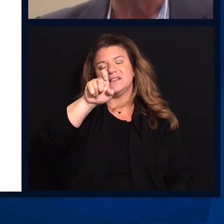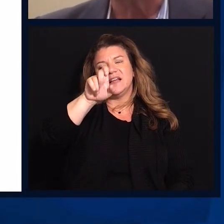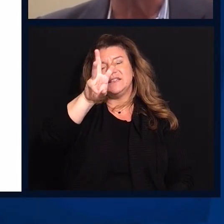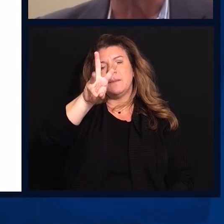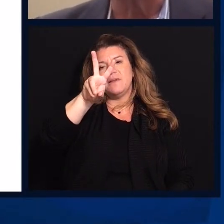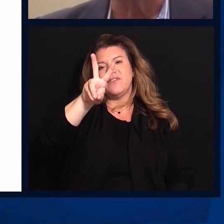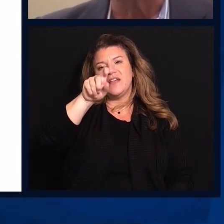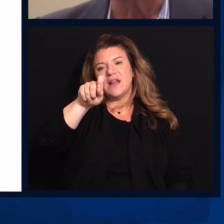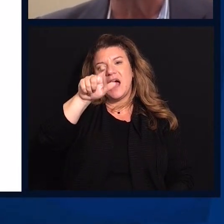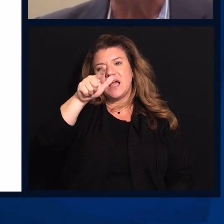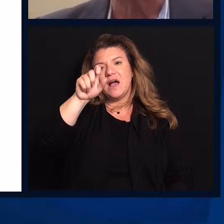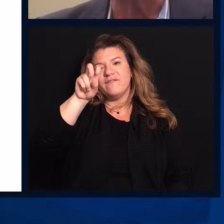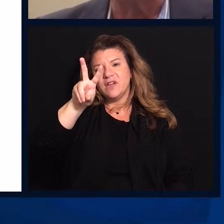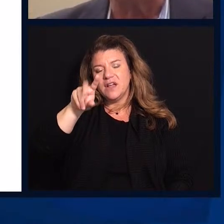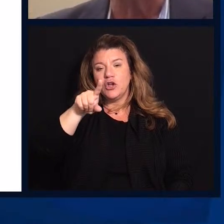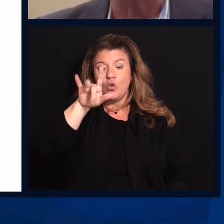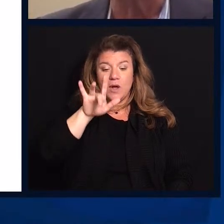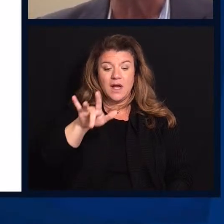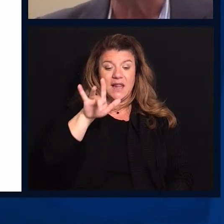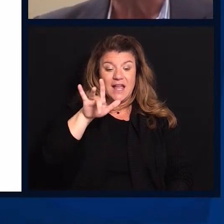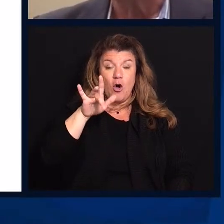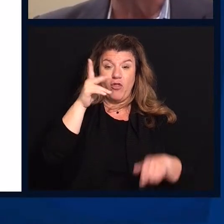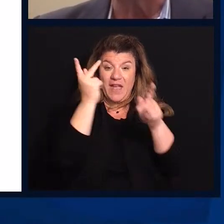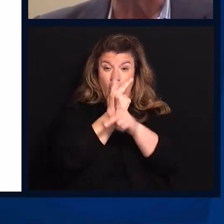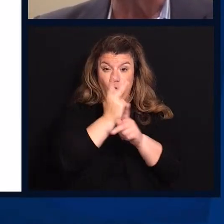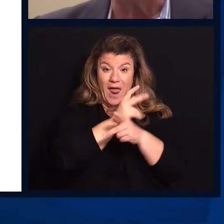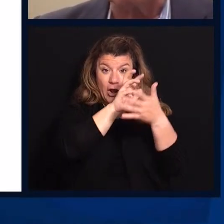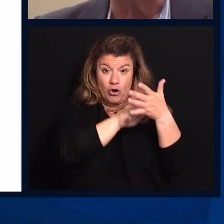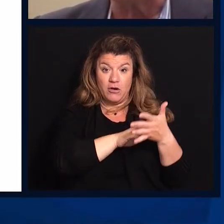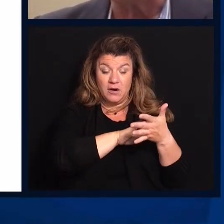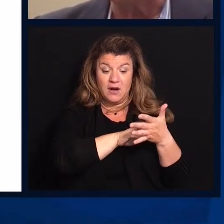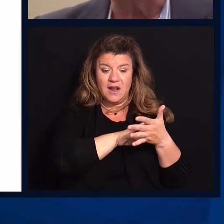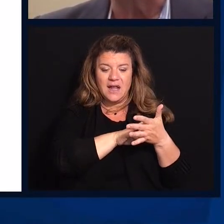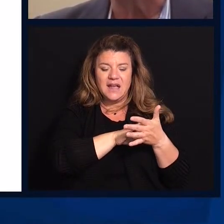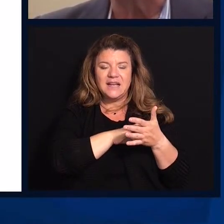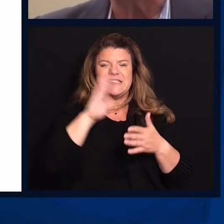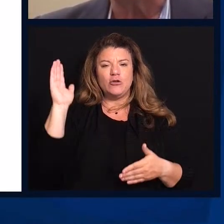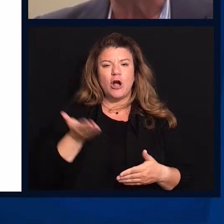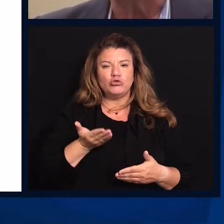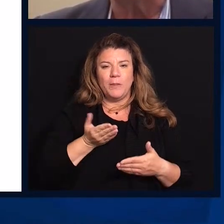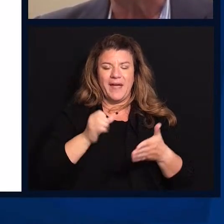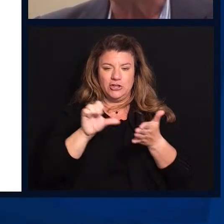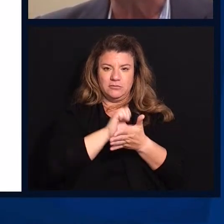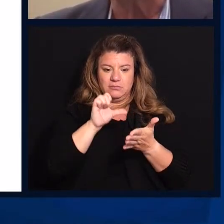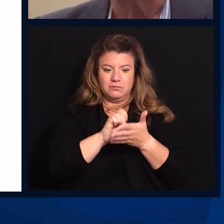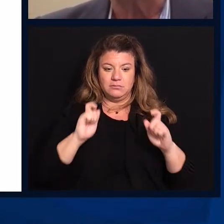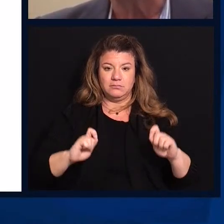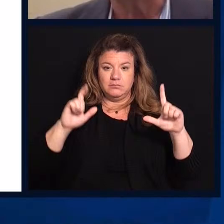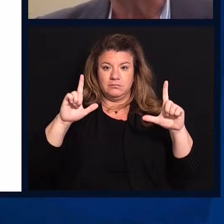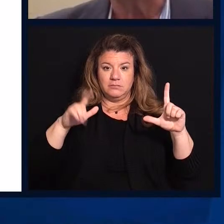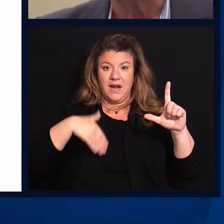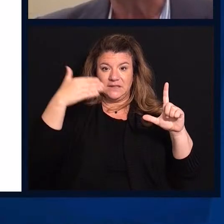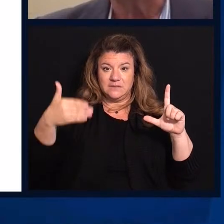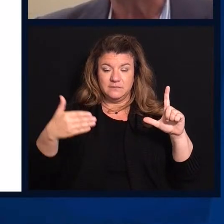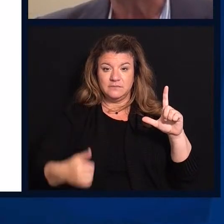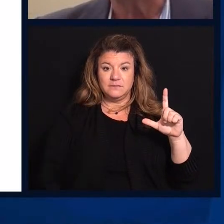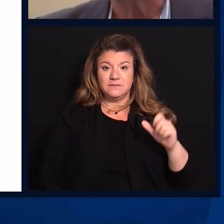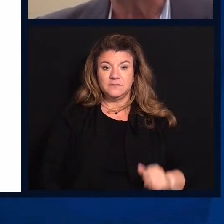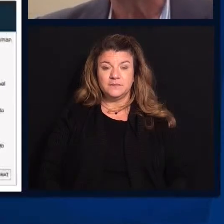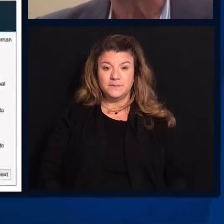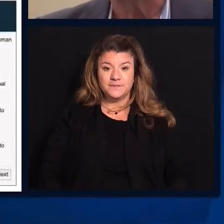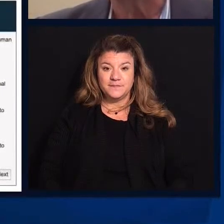vaccinate.wvu.gov and click on the vaccine calculator is the introductory page. Next slide, please.